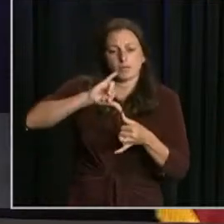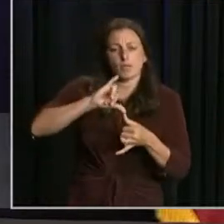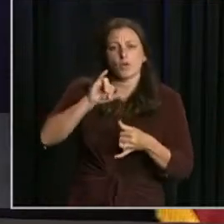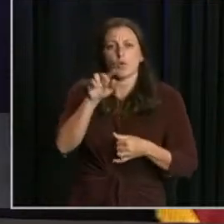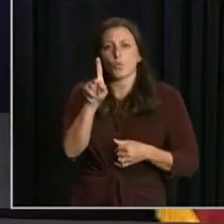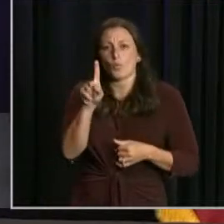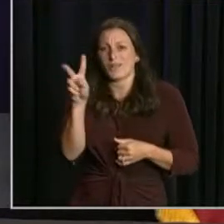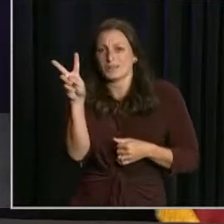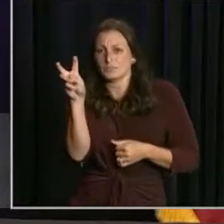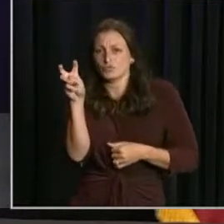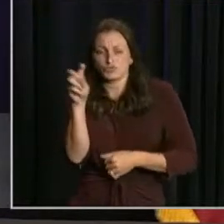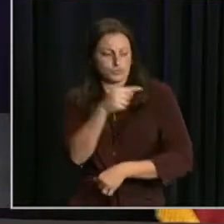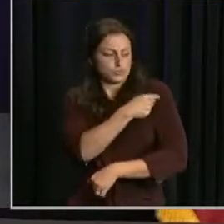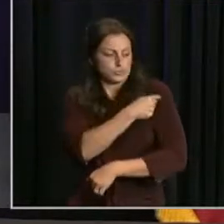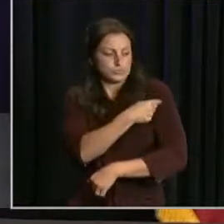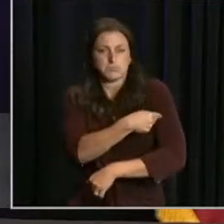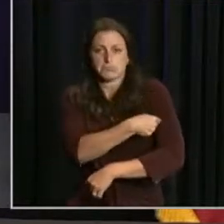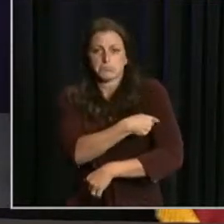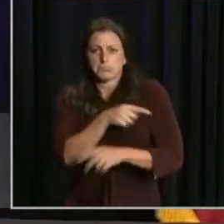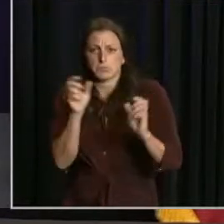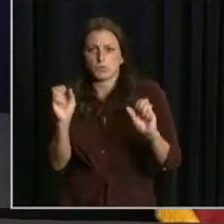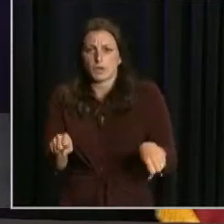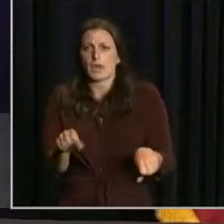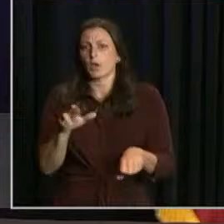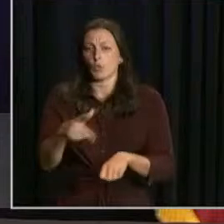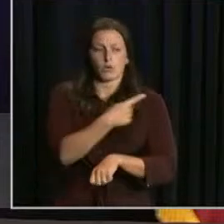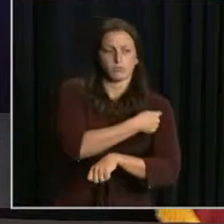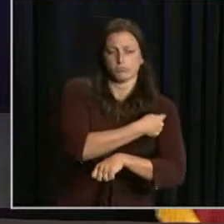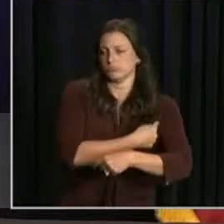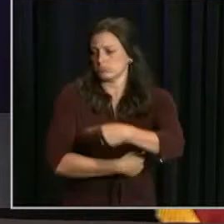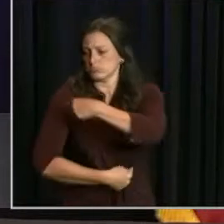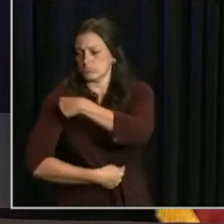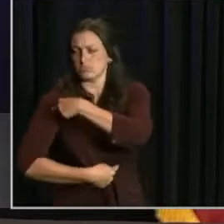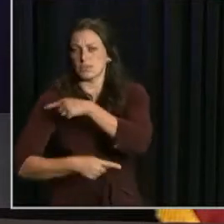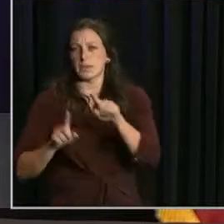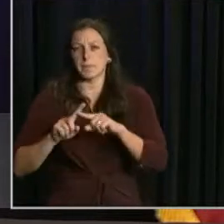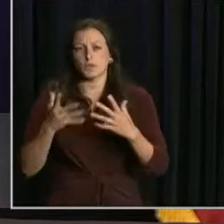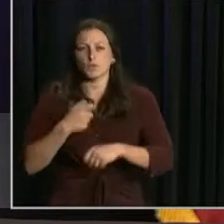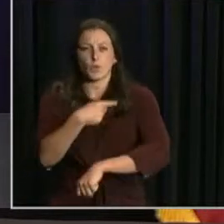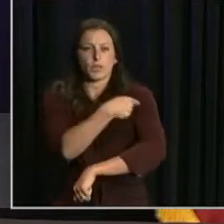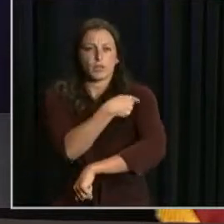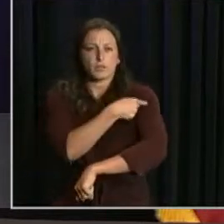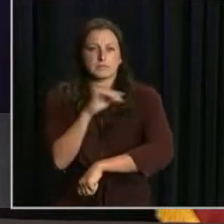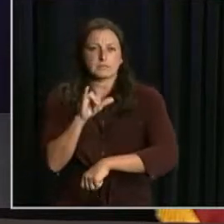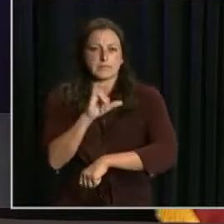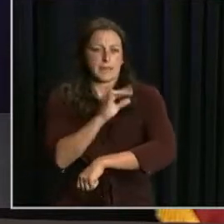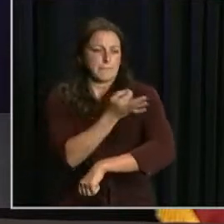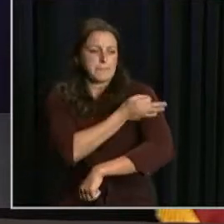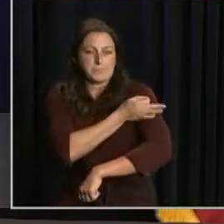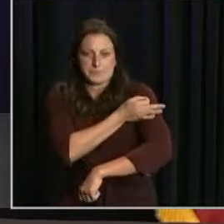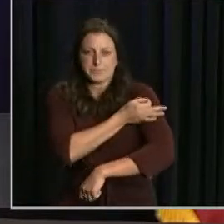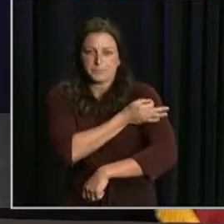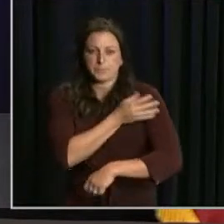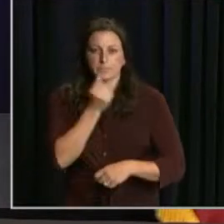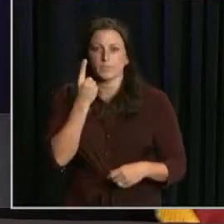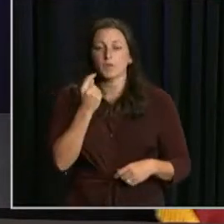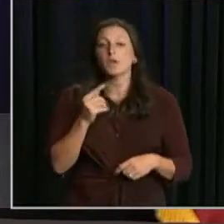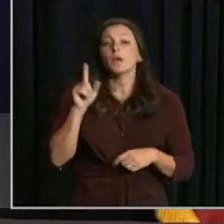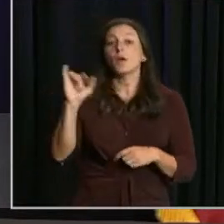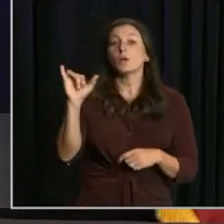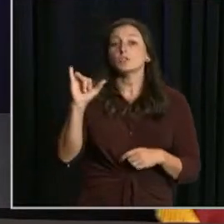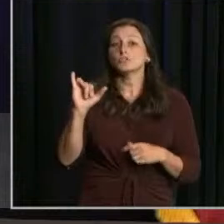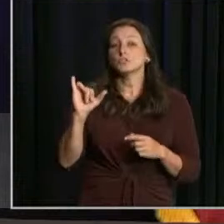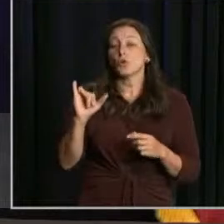arms. And I want to just clarify the earlier question. I did get confirmation, Retail